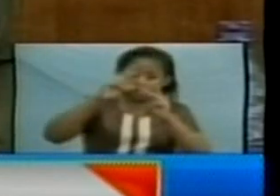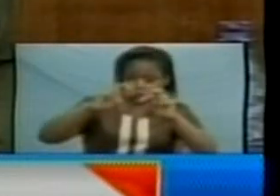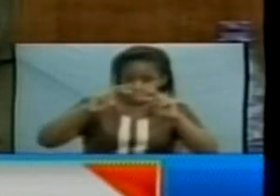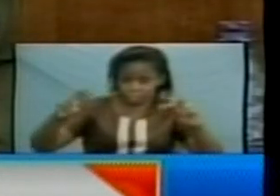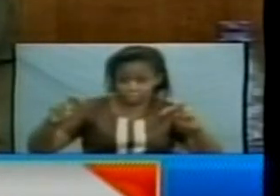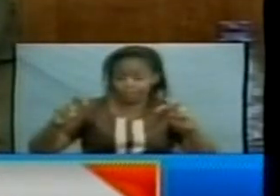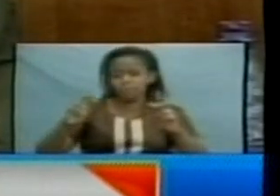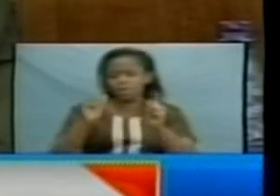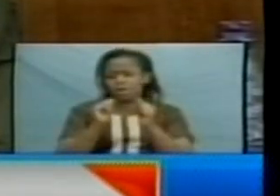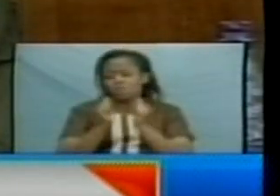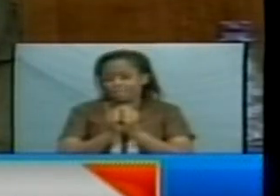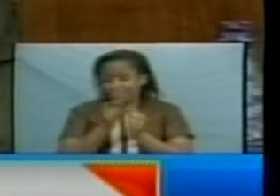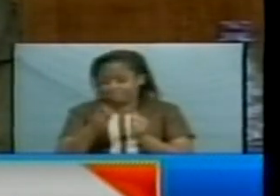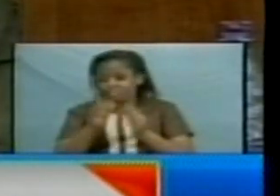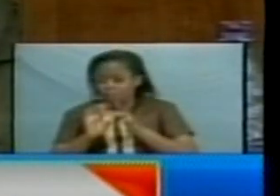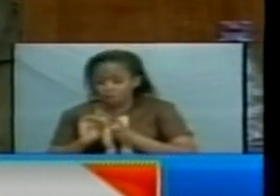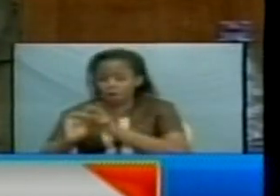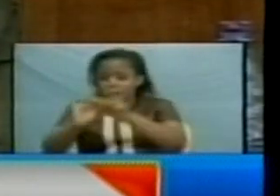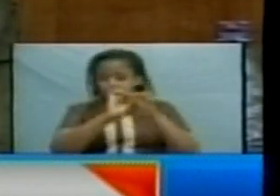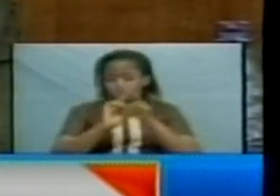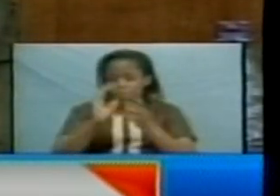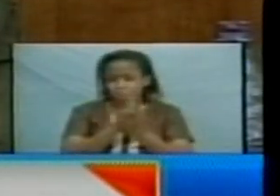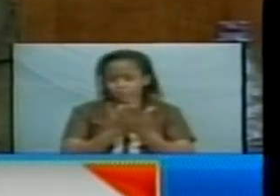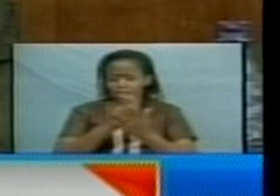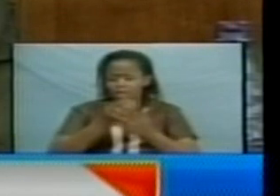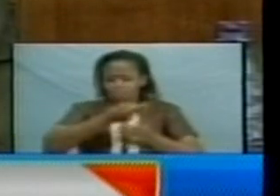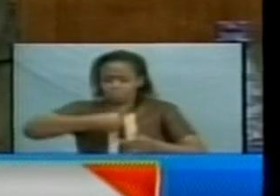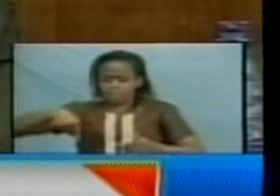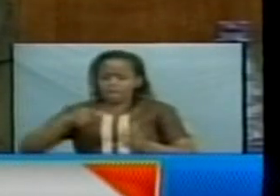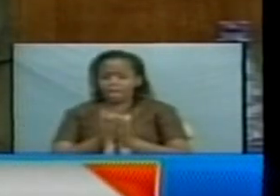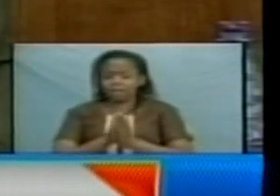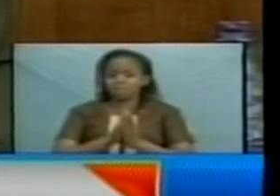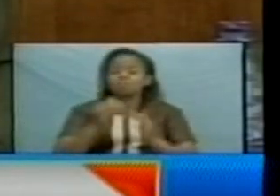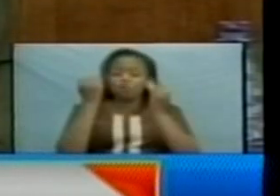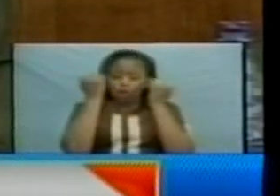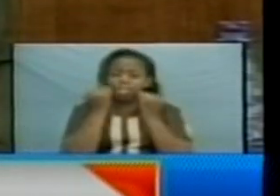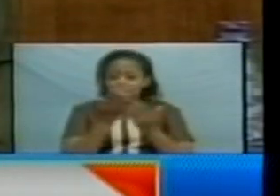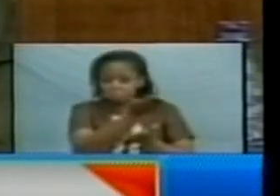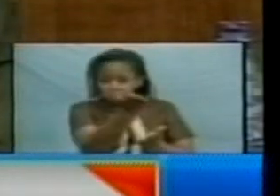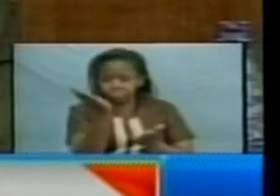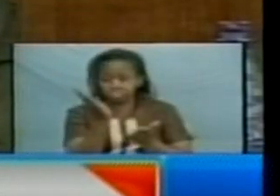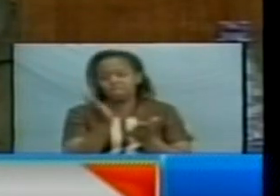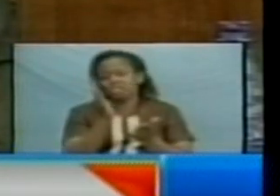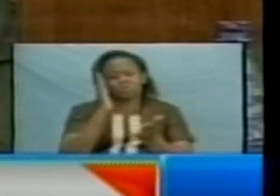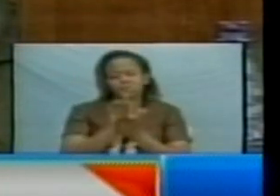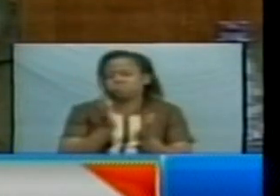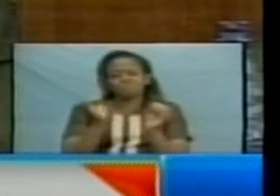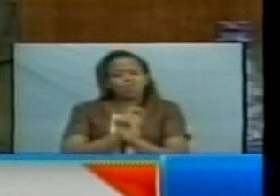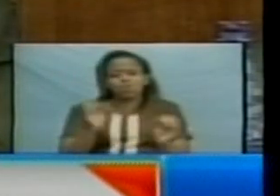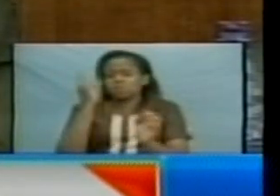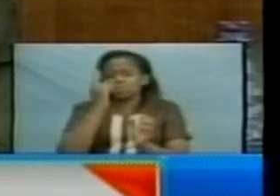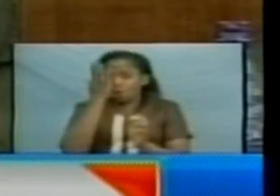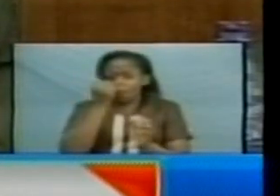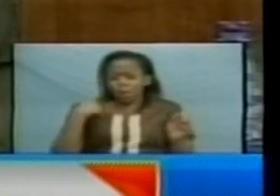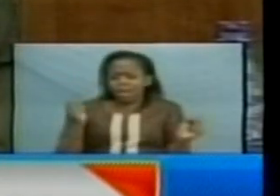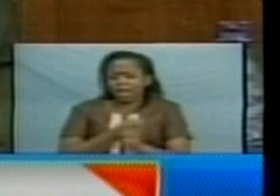this kind of collaboration between the bar and the bench, there's no reason we cannot, in the future, export